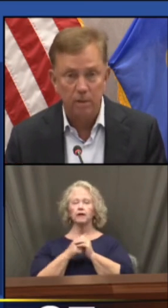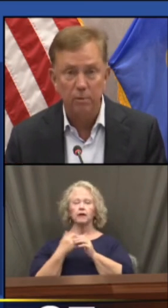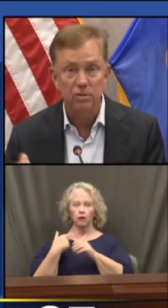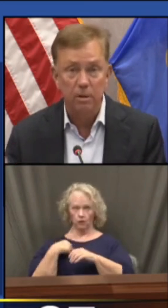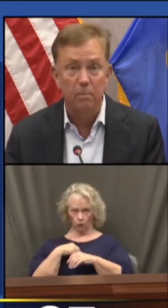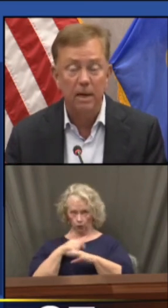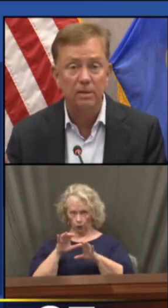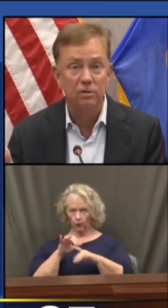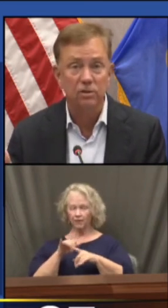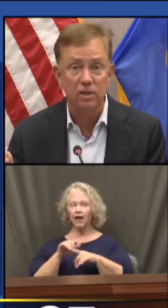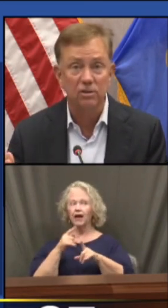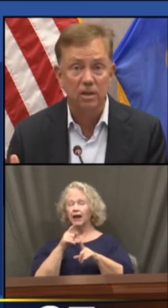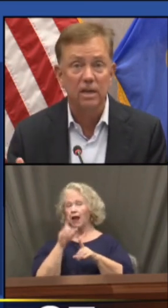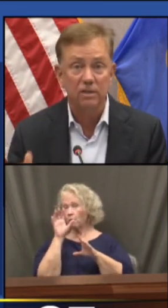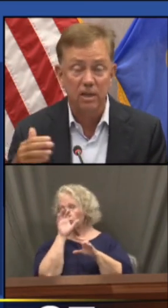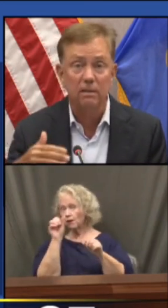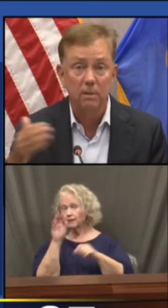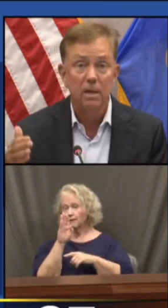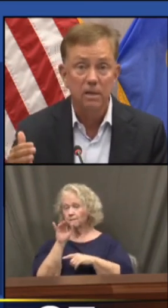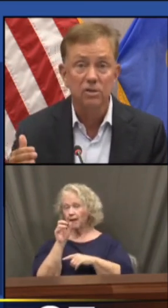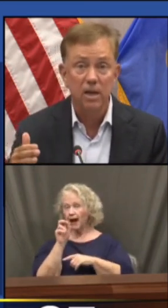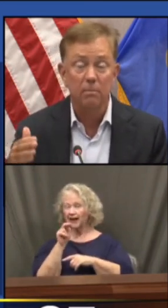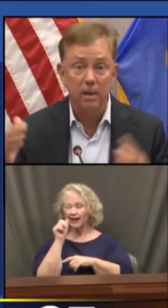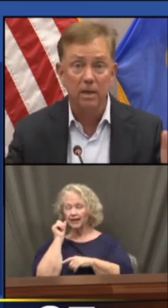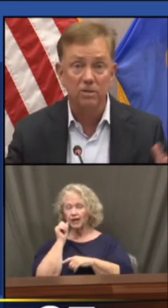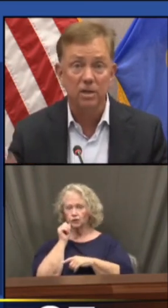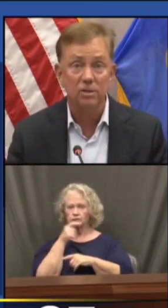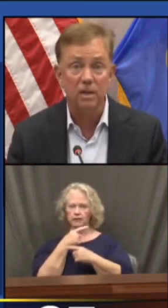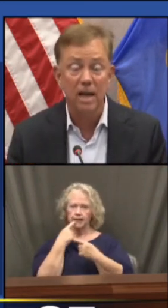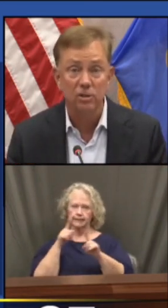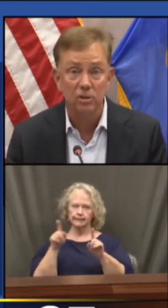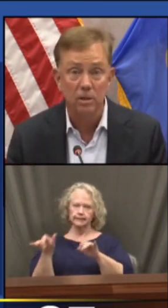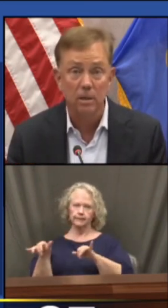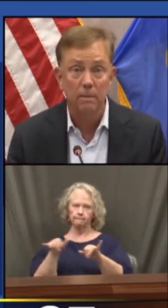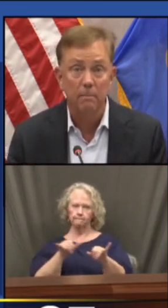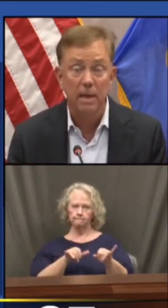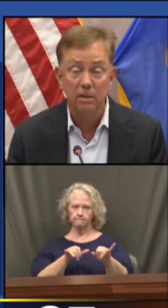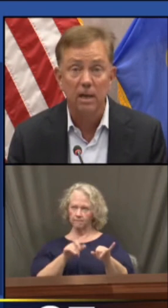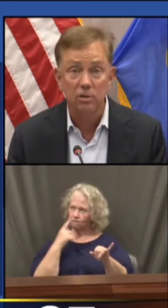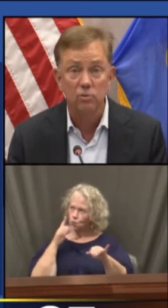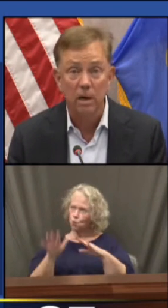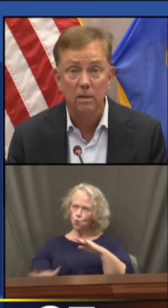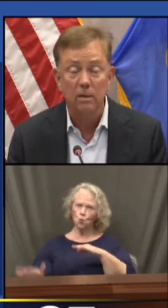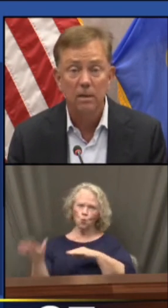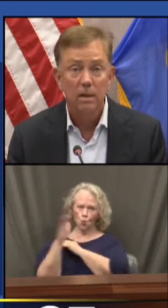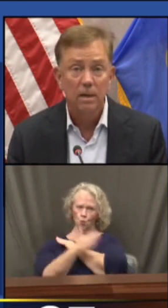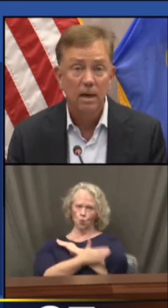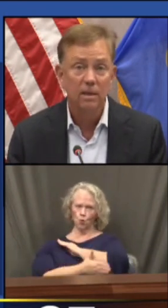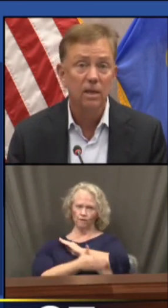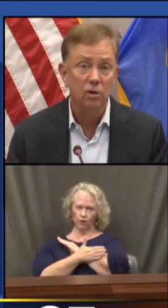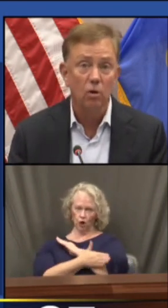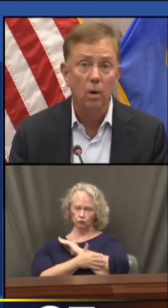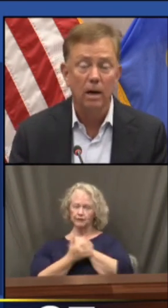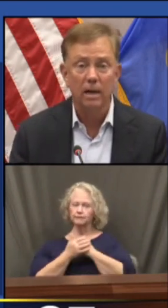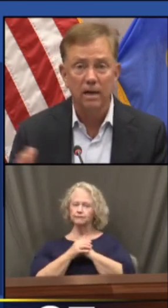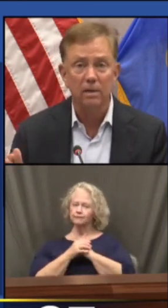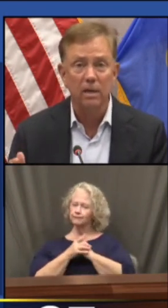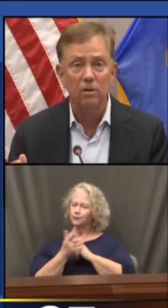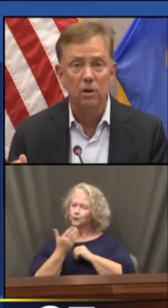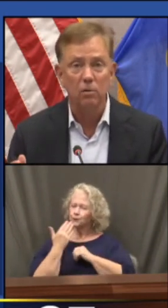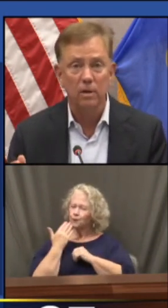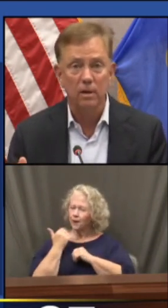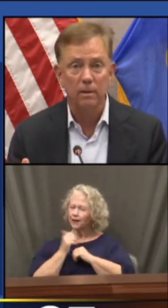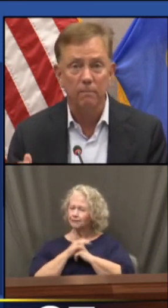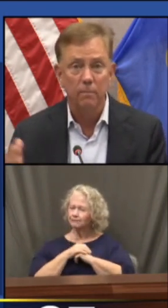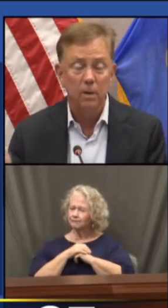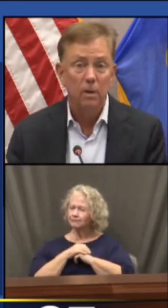noticed that President Biden just yesterday said the same thing as a national mandate as well. I think you know why. I think